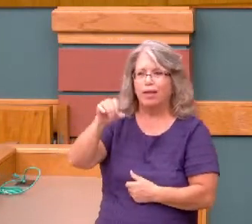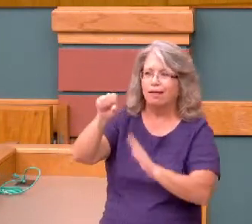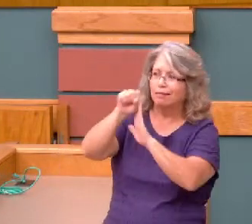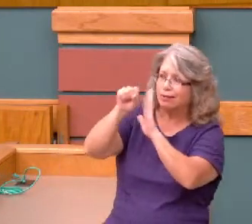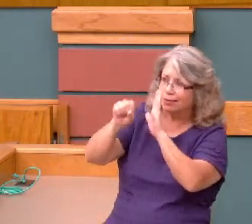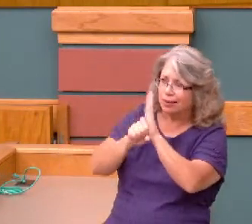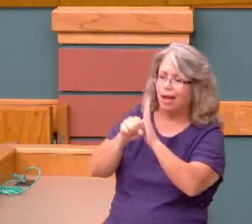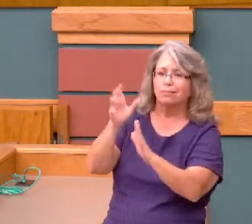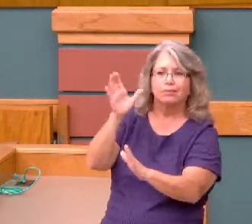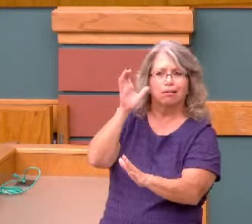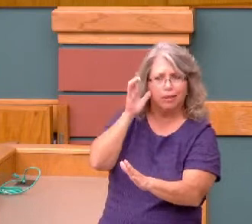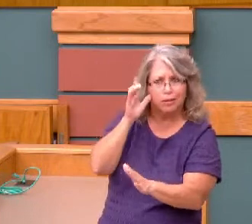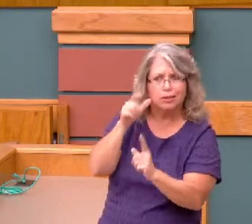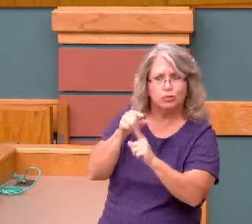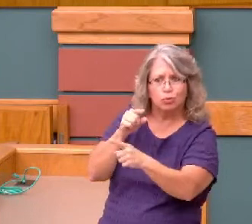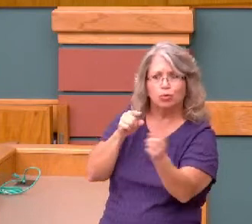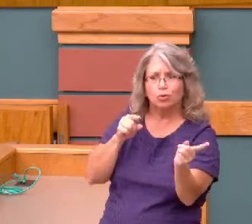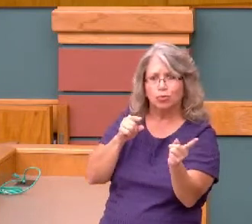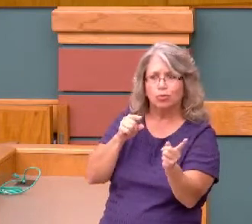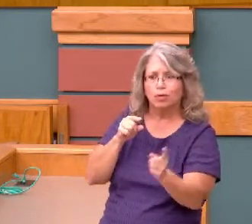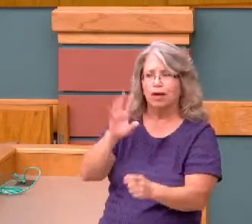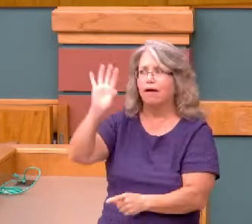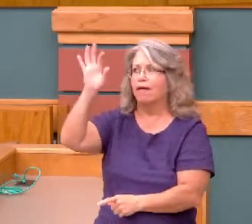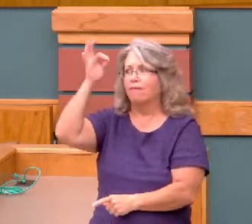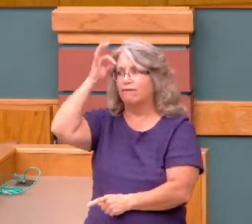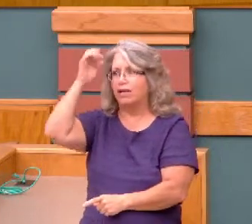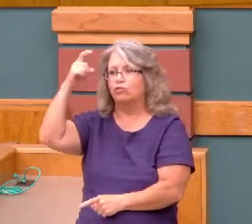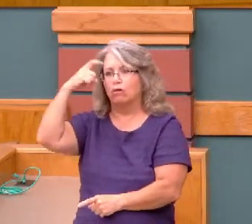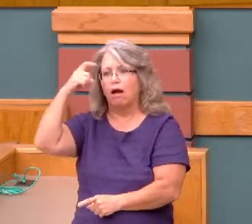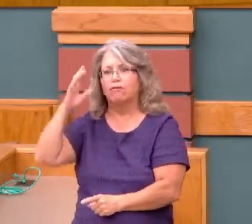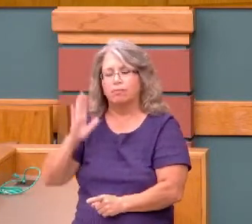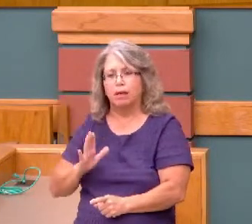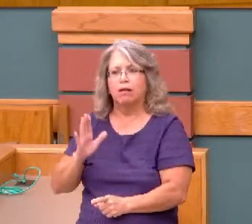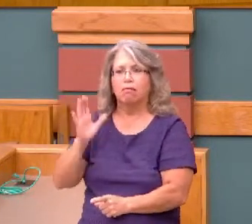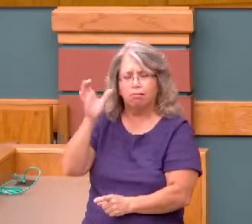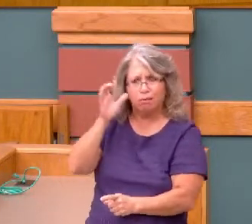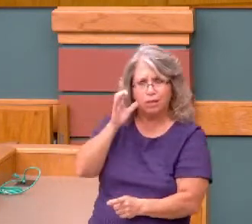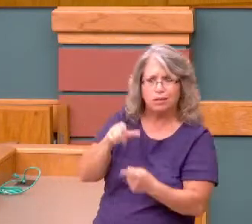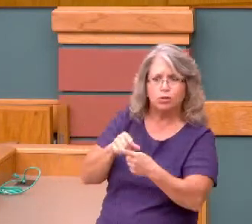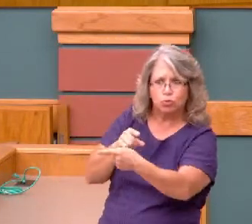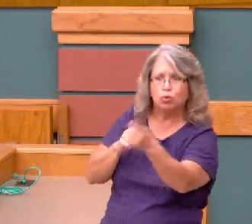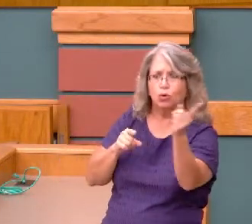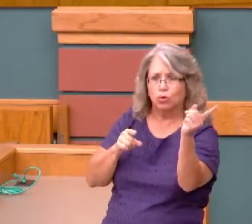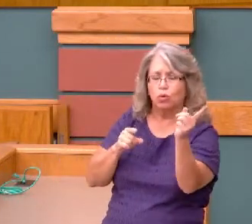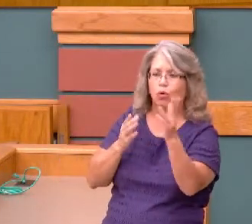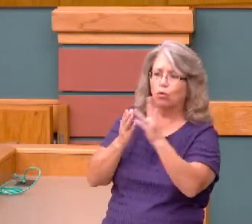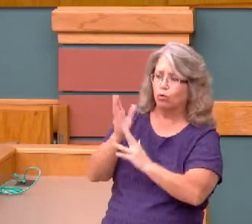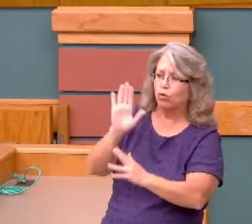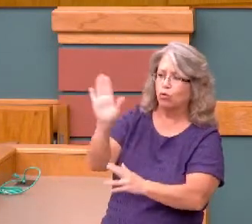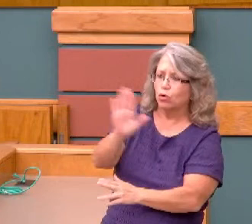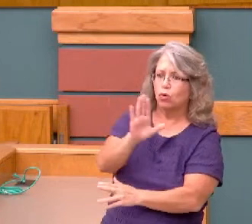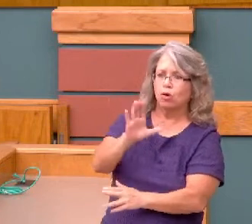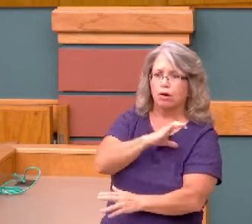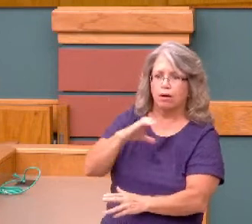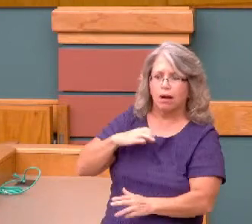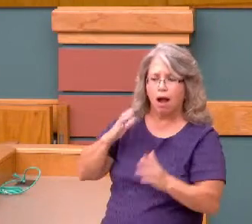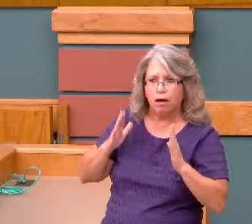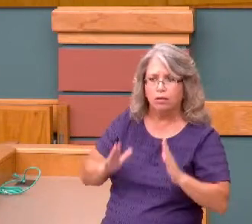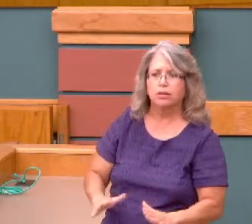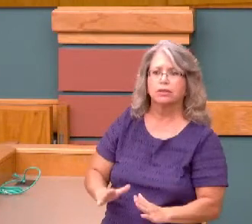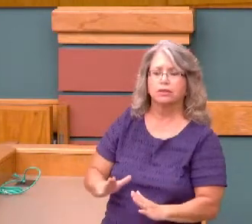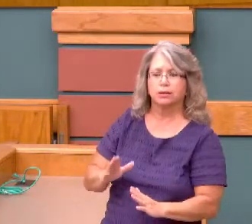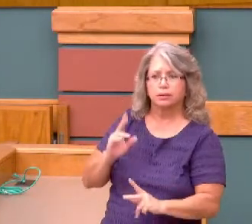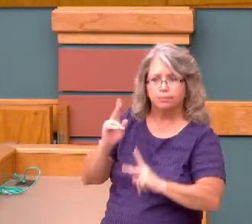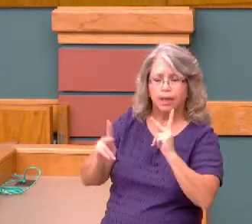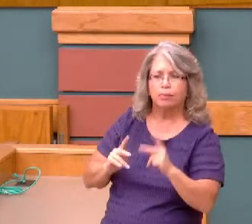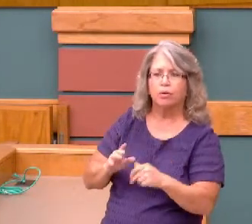to you through our congressmen, through our state senators, through our chairmen and state representatives. Our requests have been heard